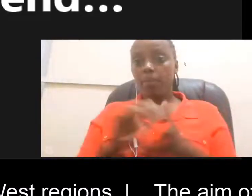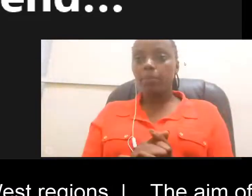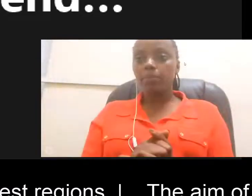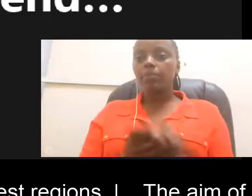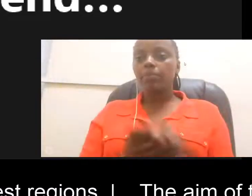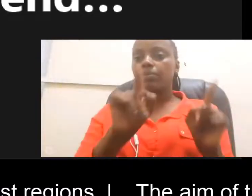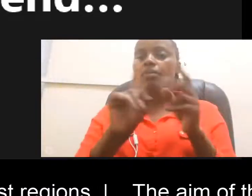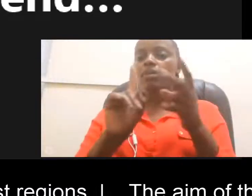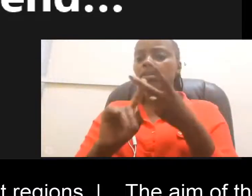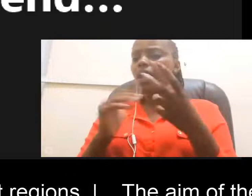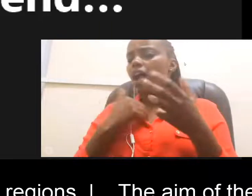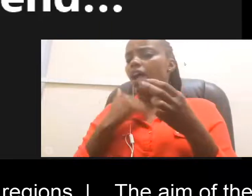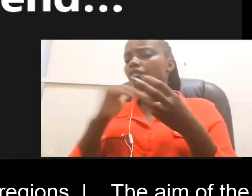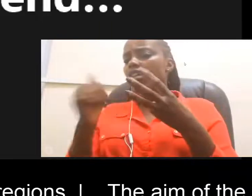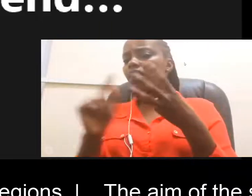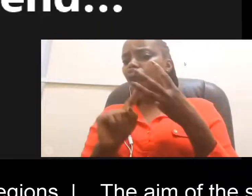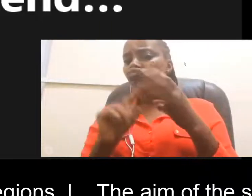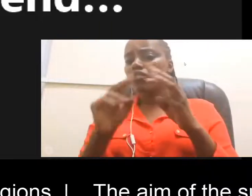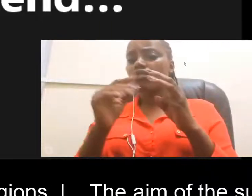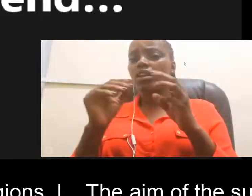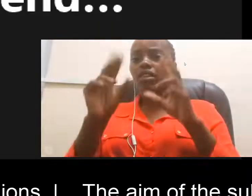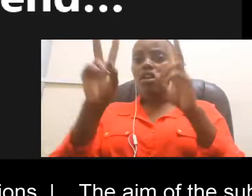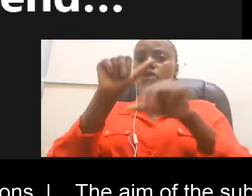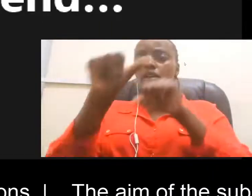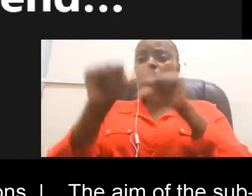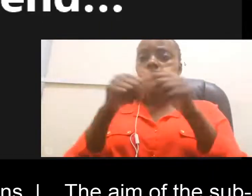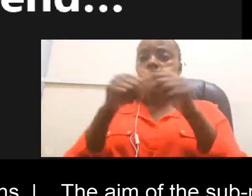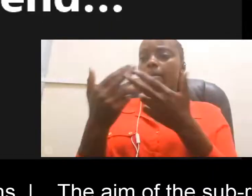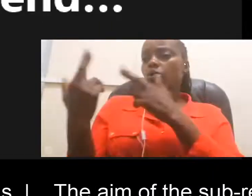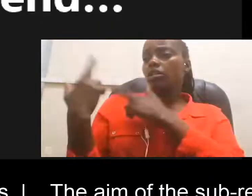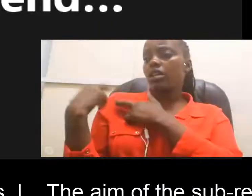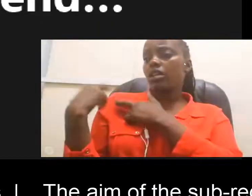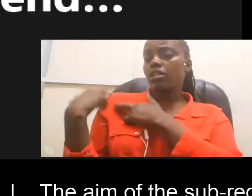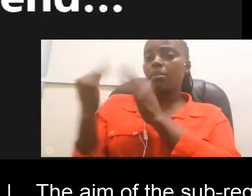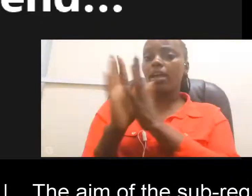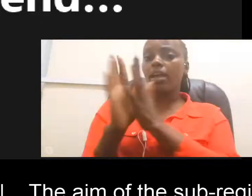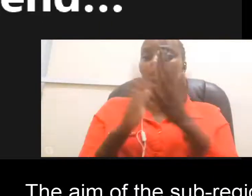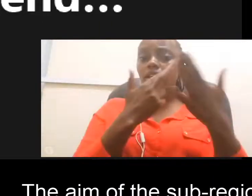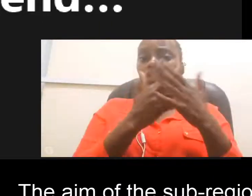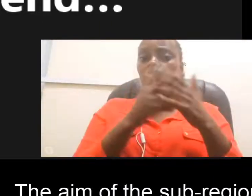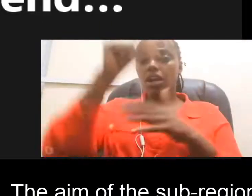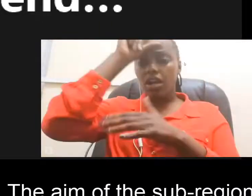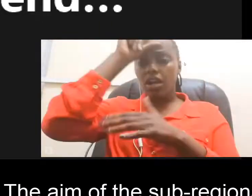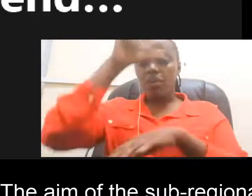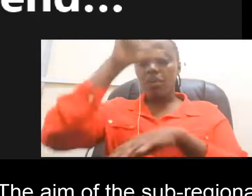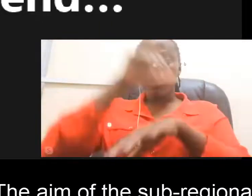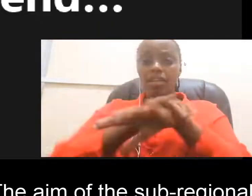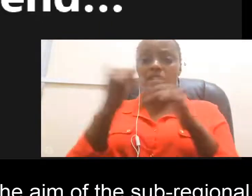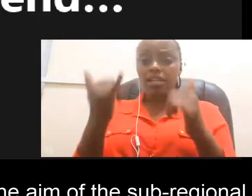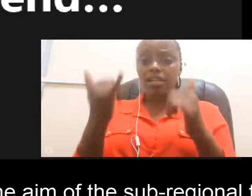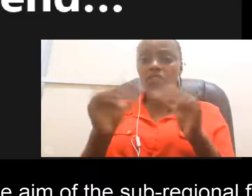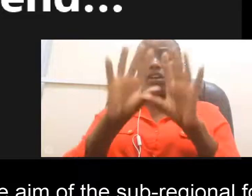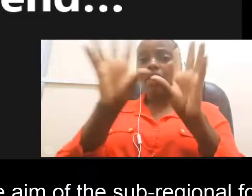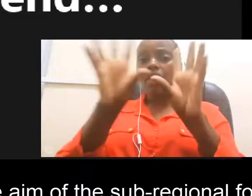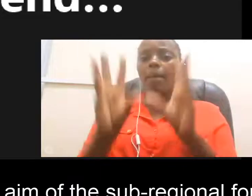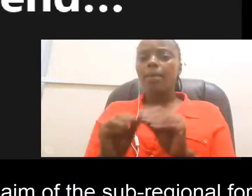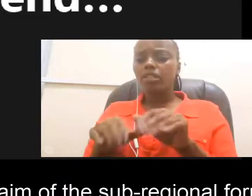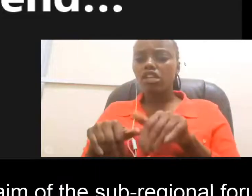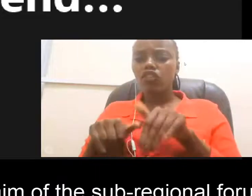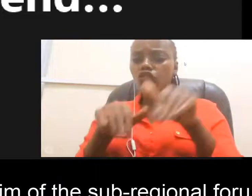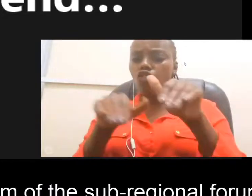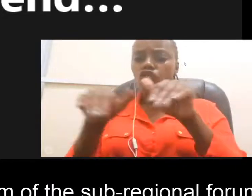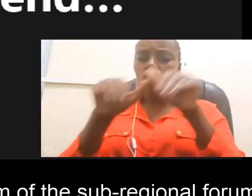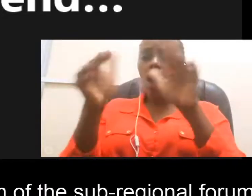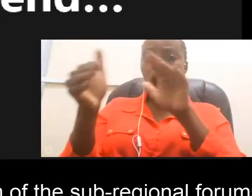entire conversation around accountability on resources that the government is getting, budget tracking, and just how